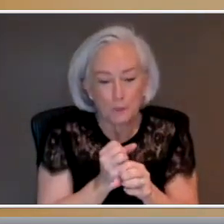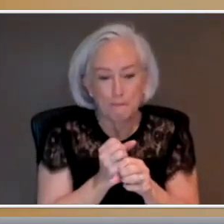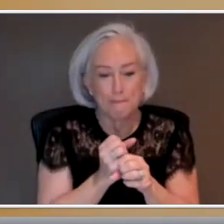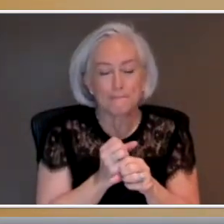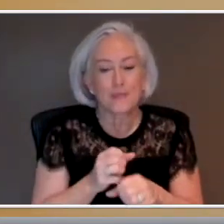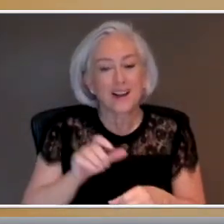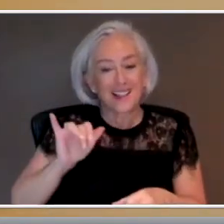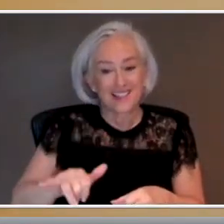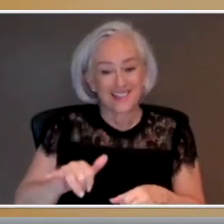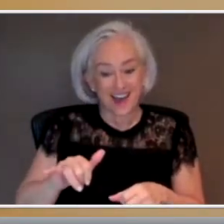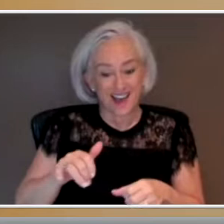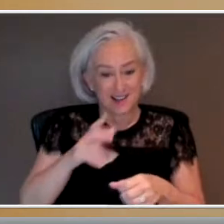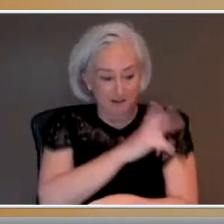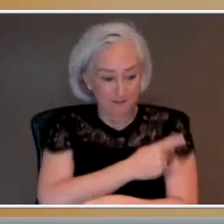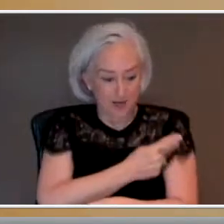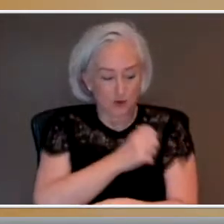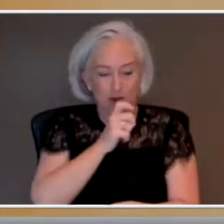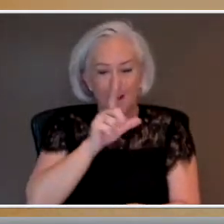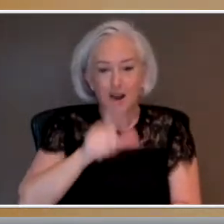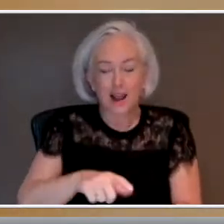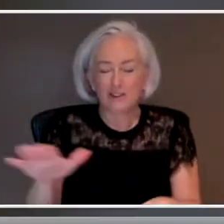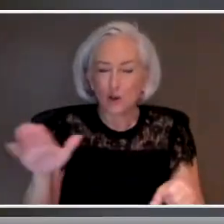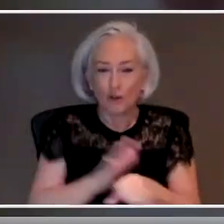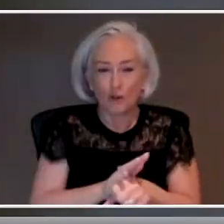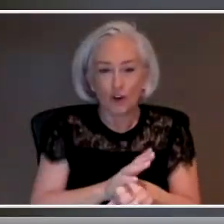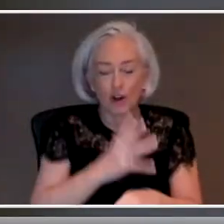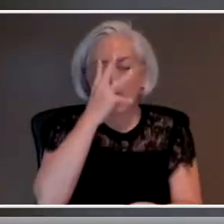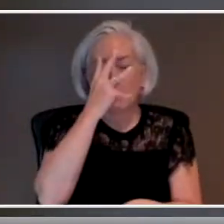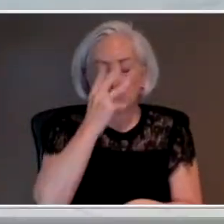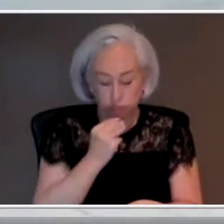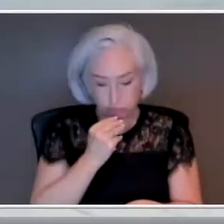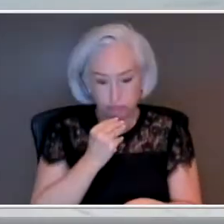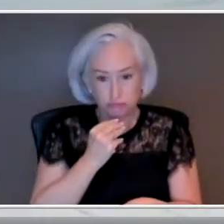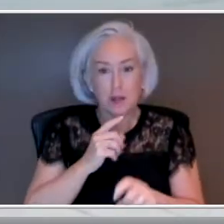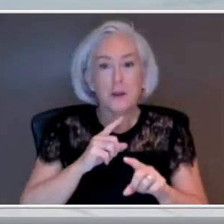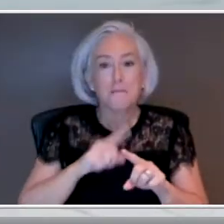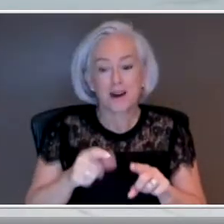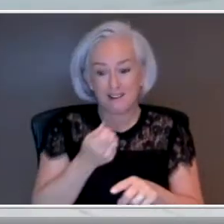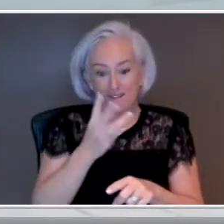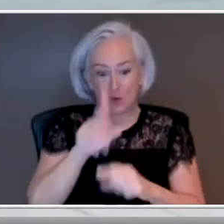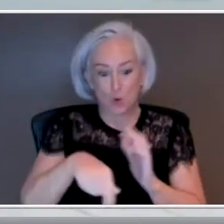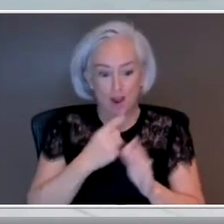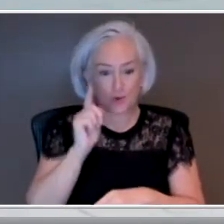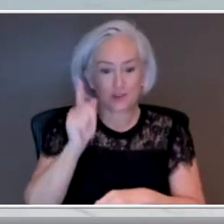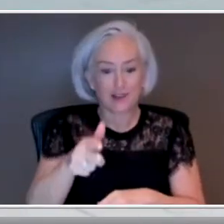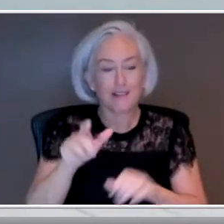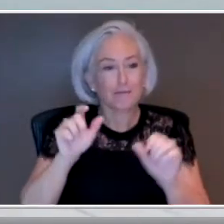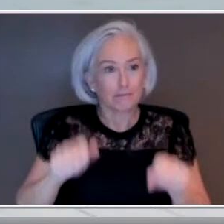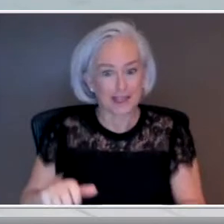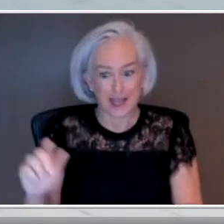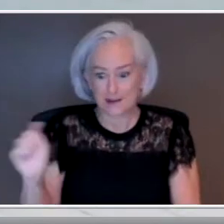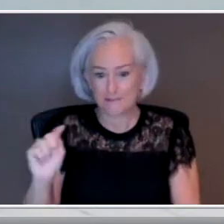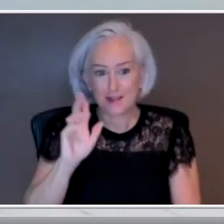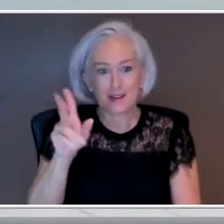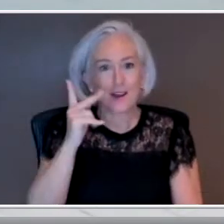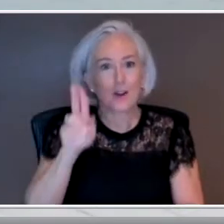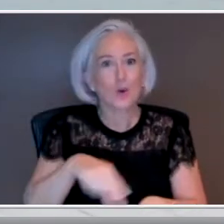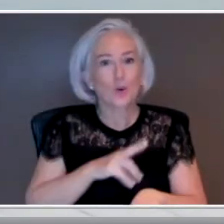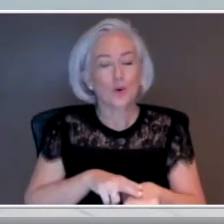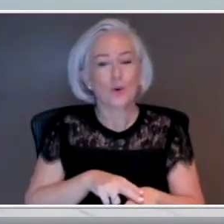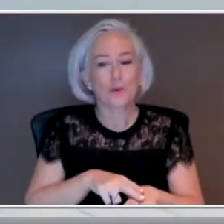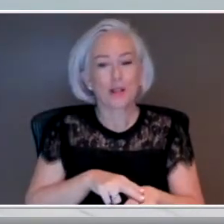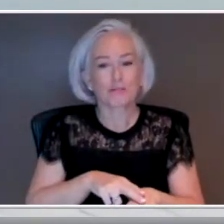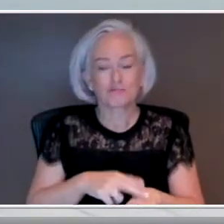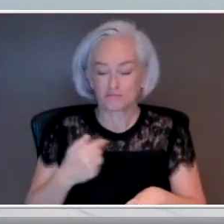best part? Within hours, urinating returns to normal. And I actually went and saw a urologist like 3 or 4